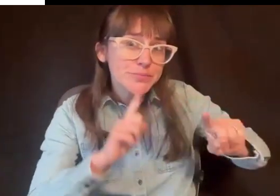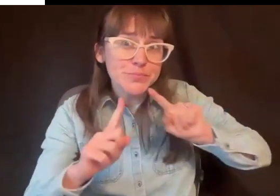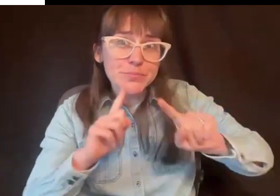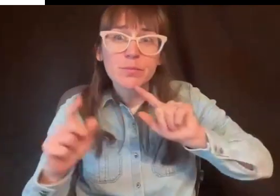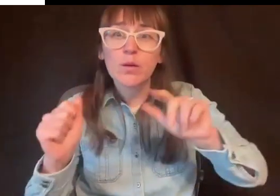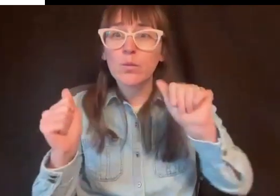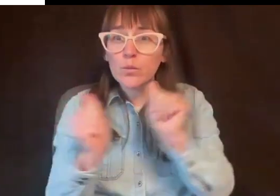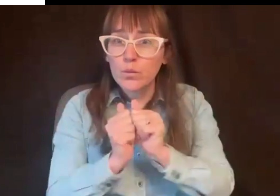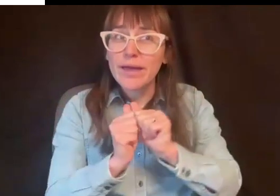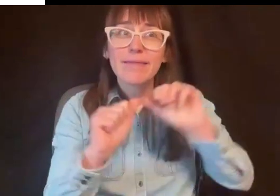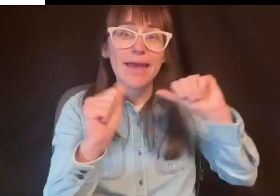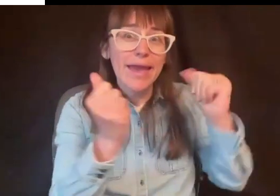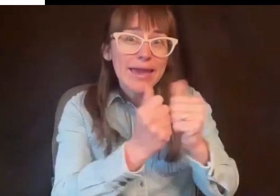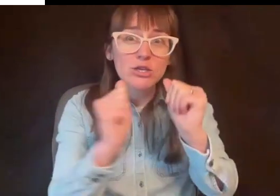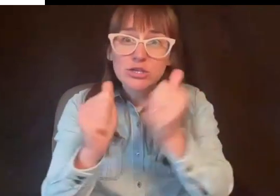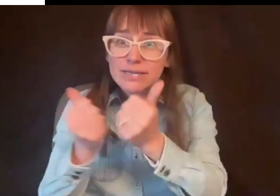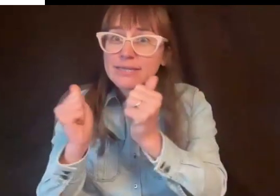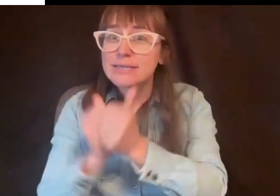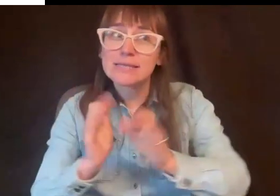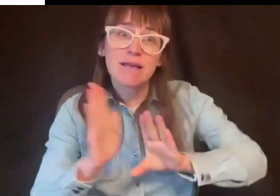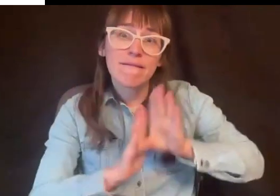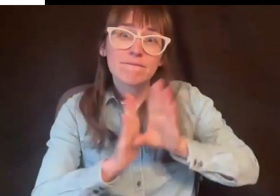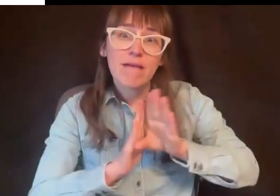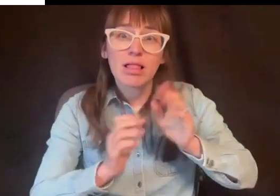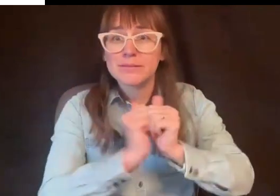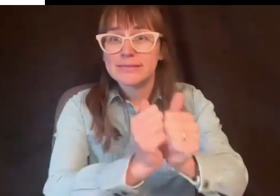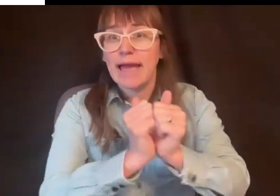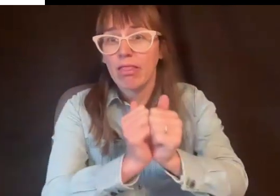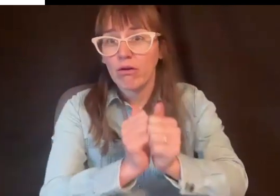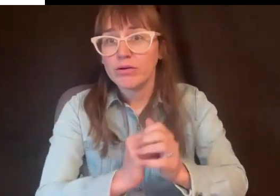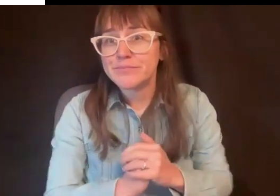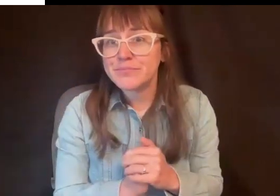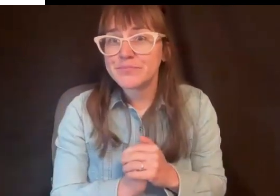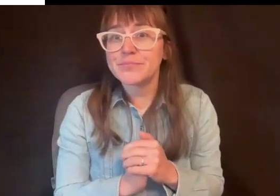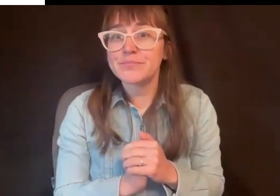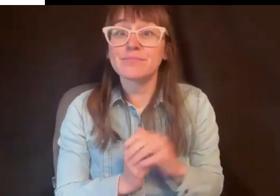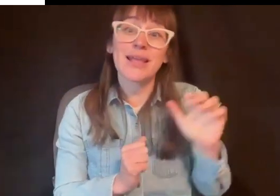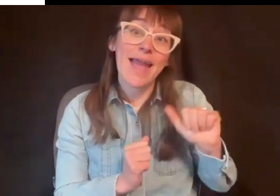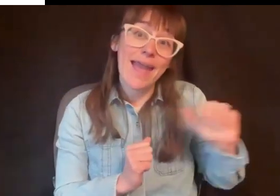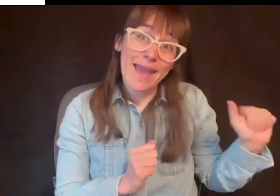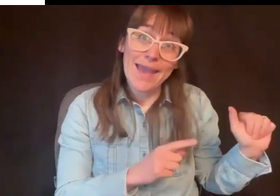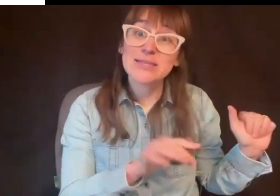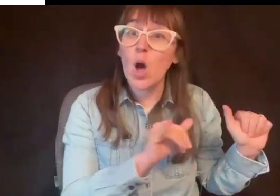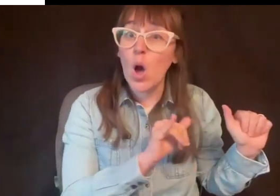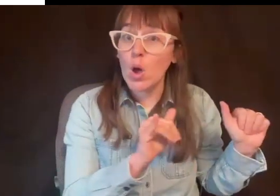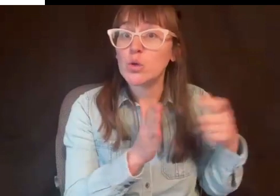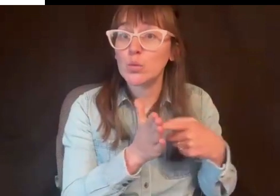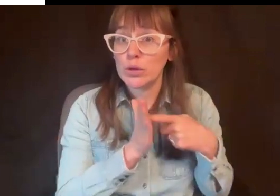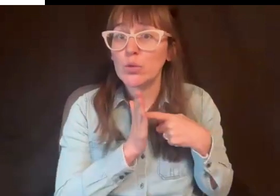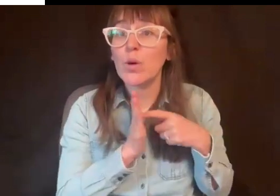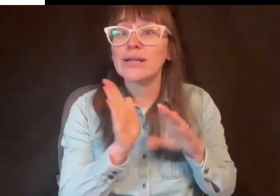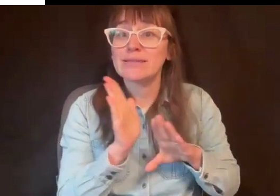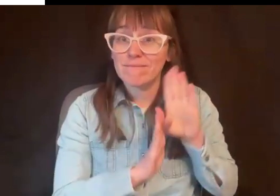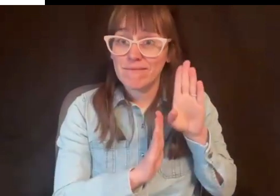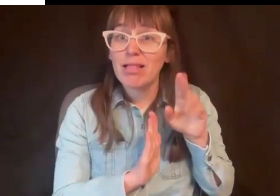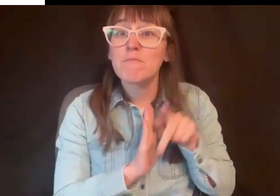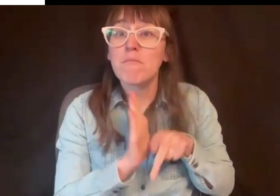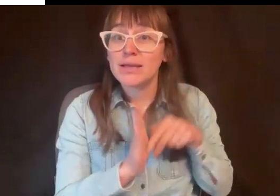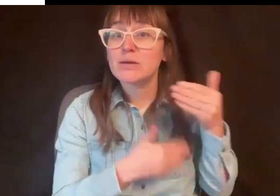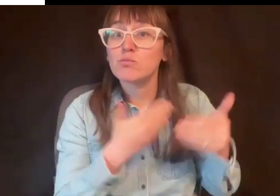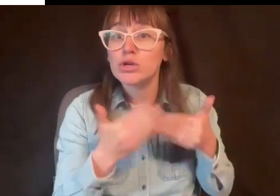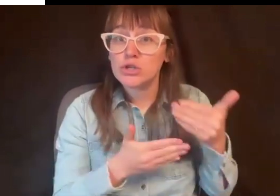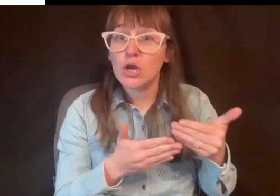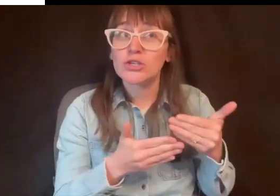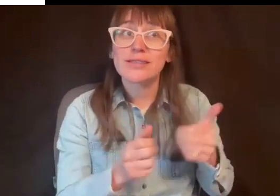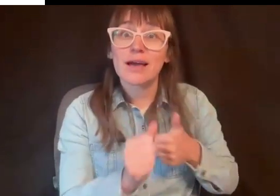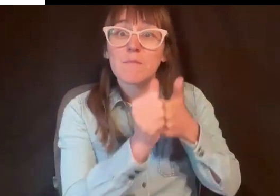and others in the development of these policies. AAAs likewise are required to develop policies and procedures in